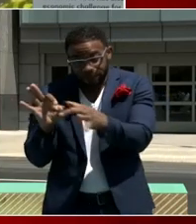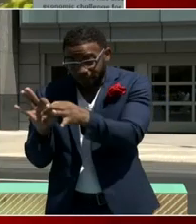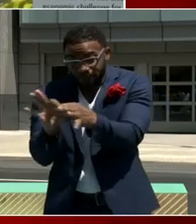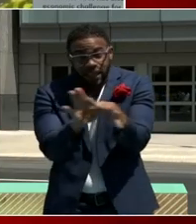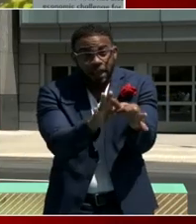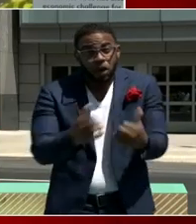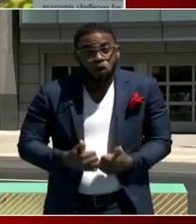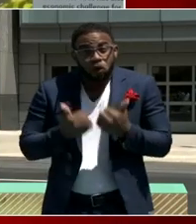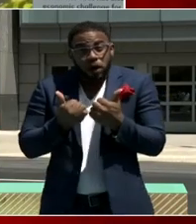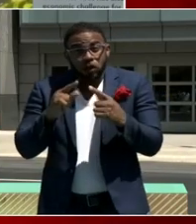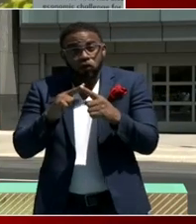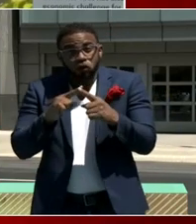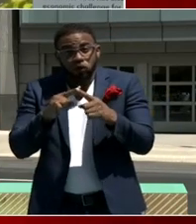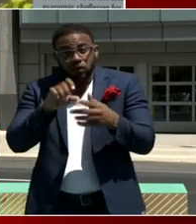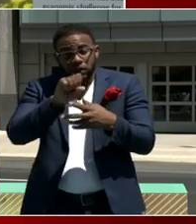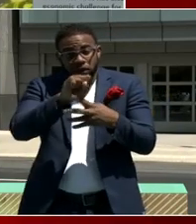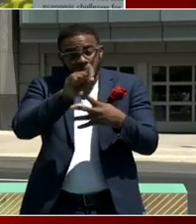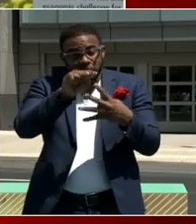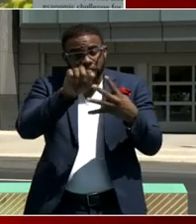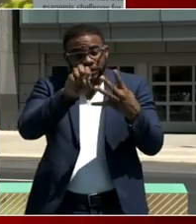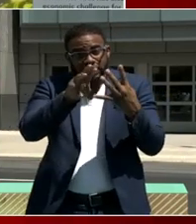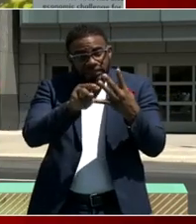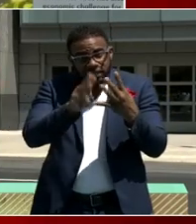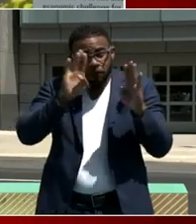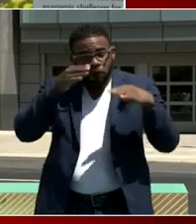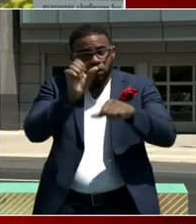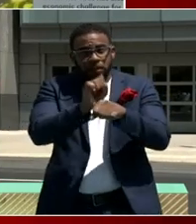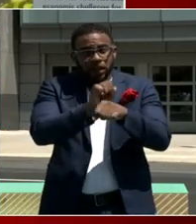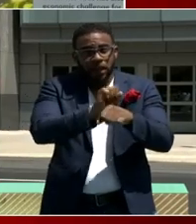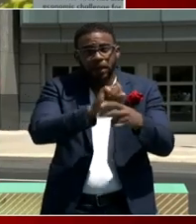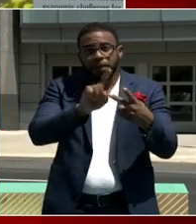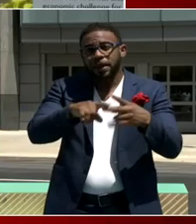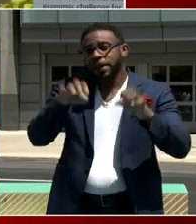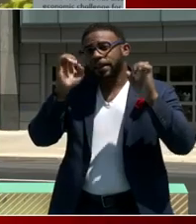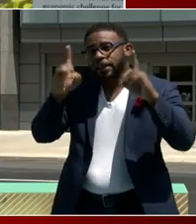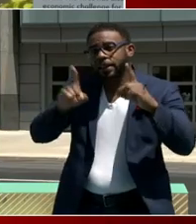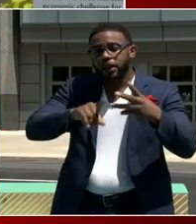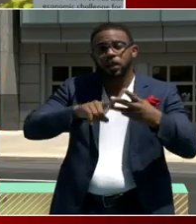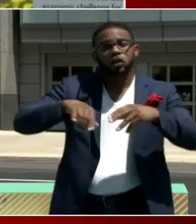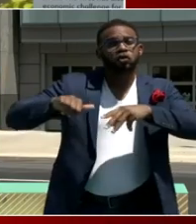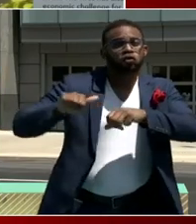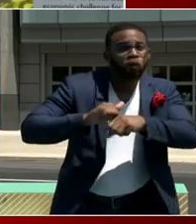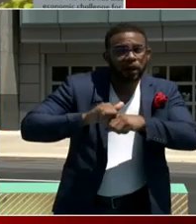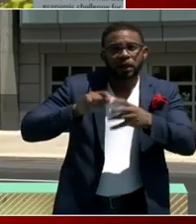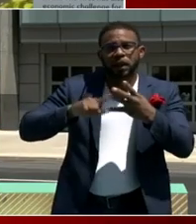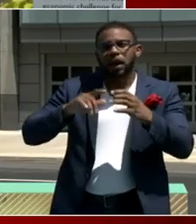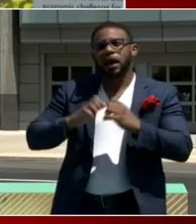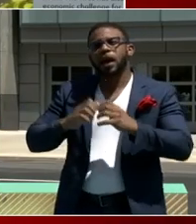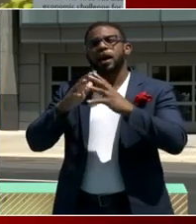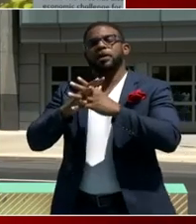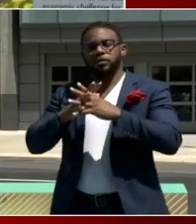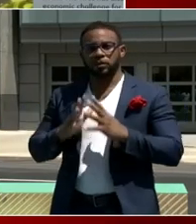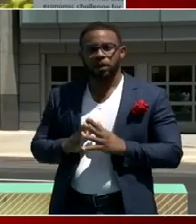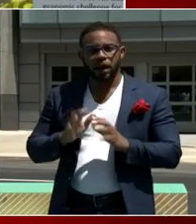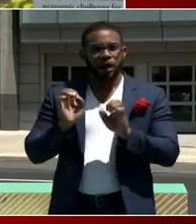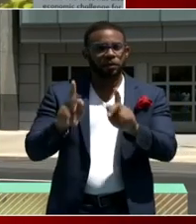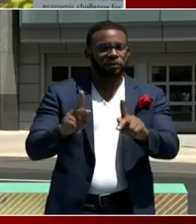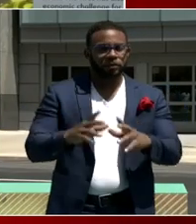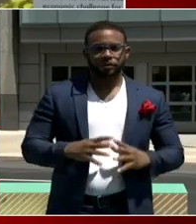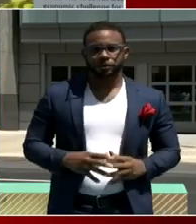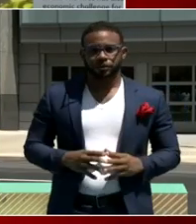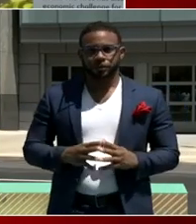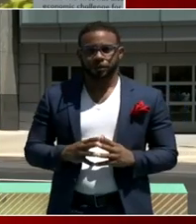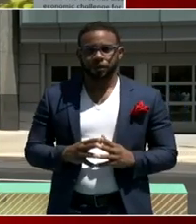connect residents to STEM-focused jobs, education, training, and entrepreneurship